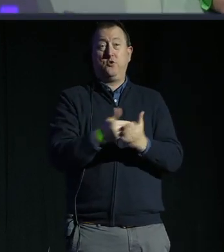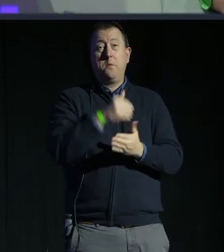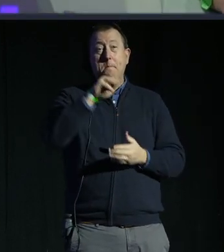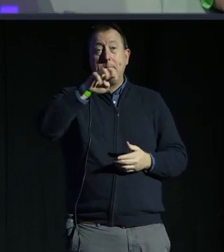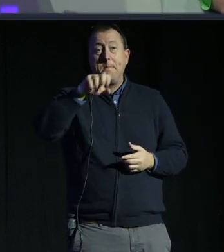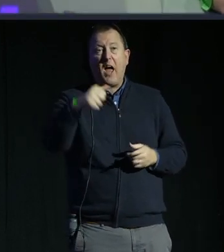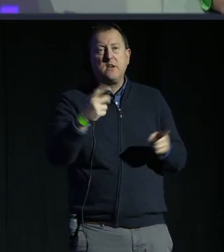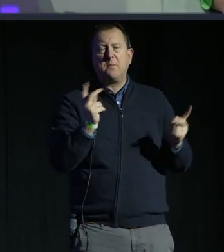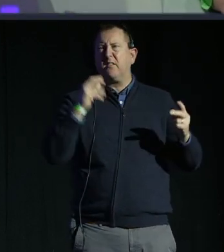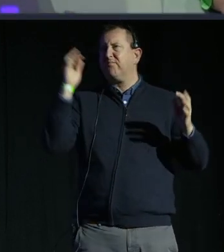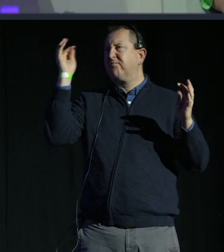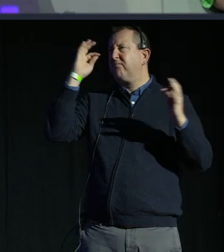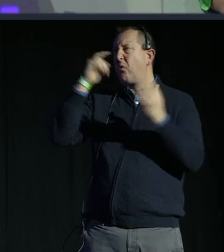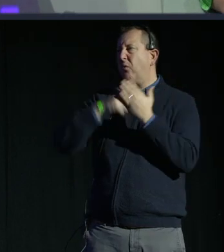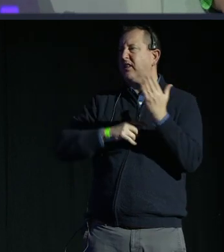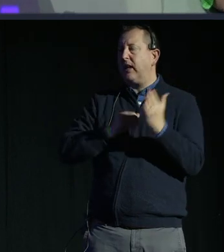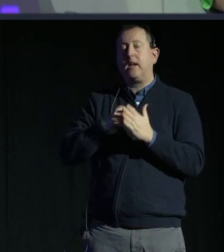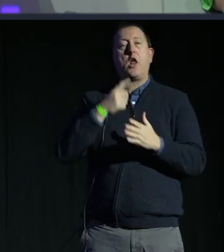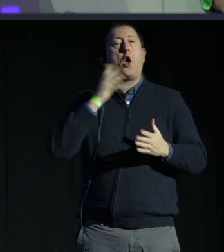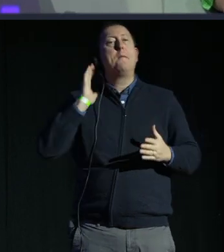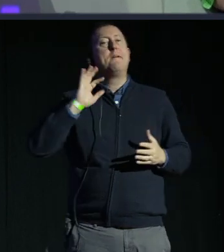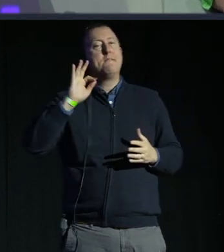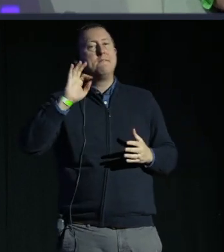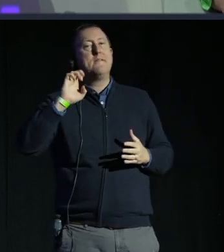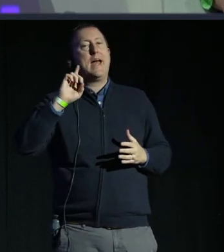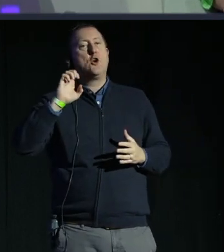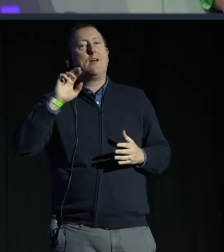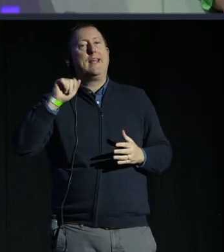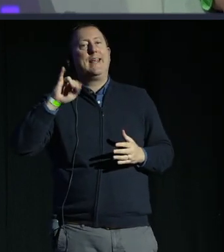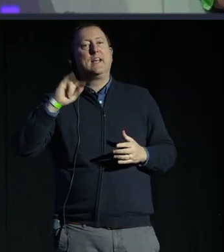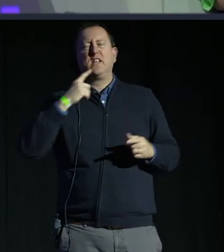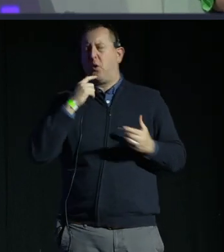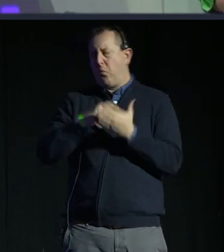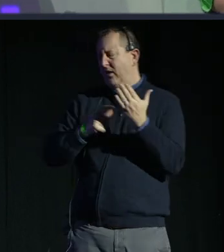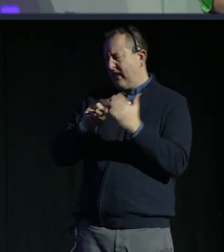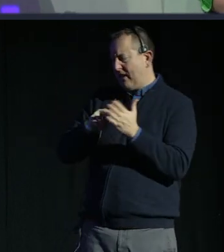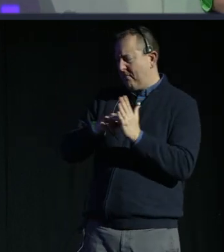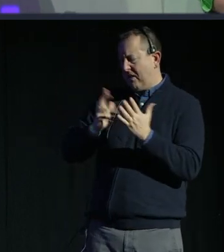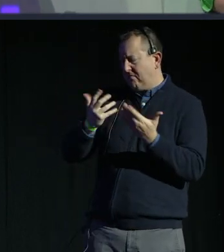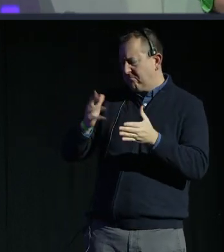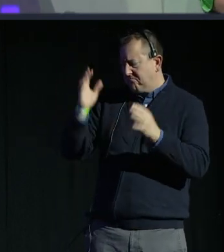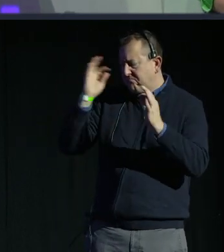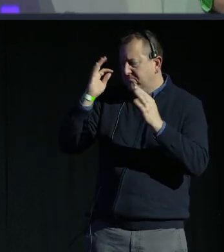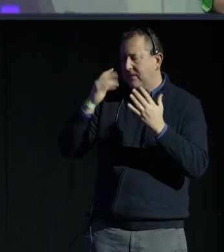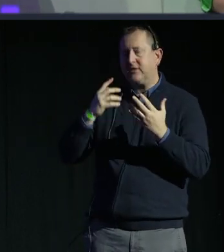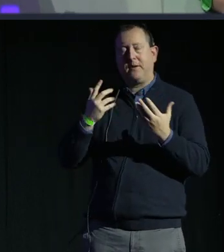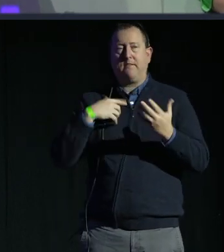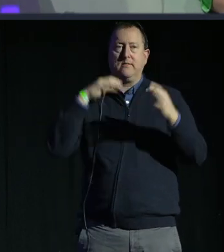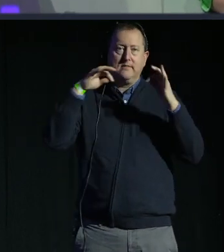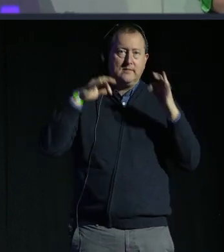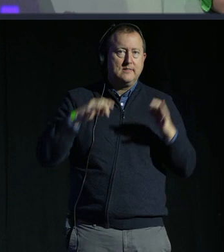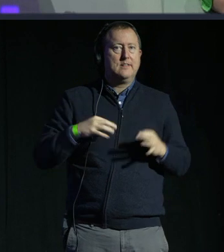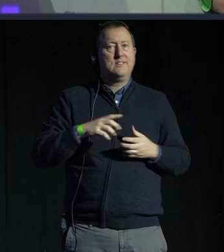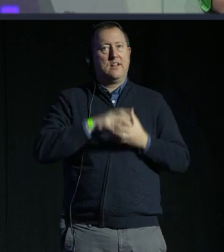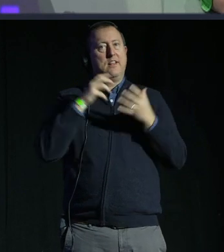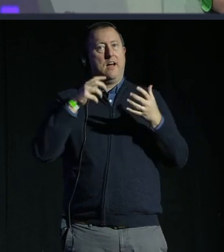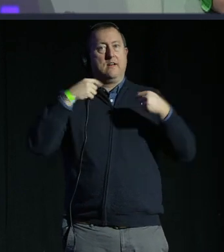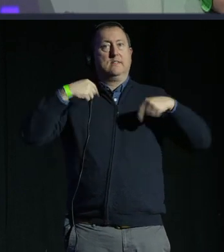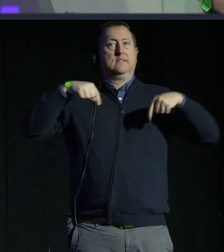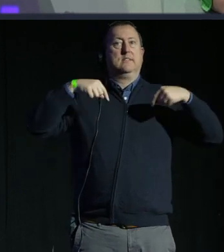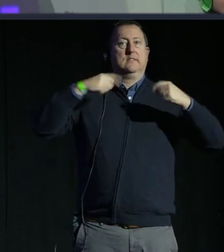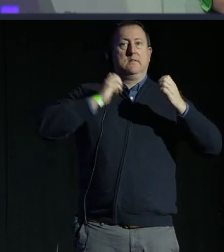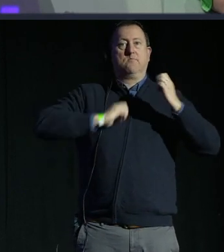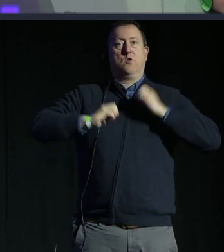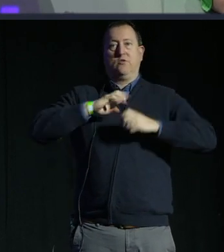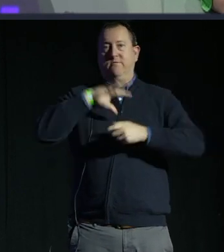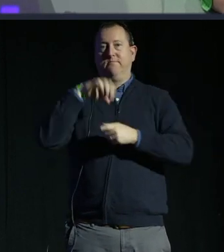means. You're saying, well, we're federating. They're like, wait, you used to do this before, and now we have to do it. What does that mean? So there's crazy levels of anxiety and angst and emotion that go with